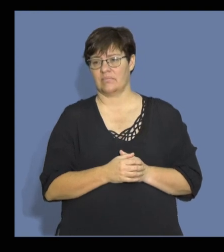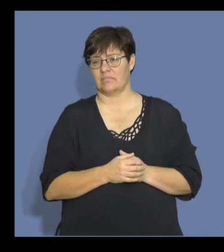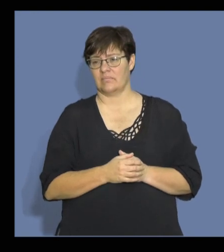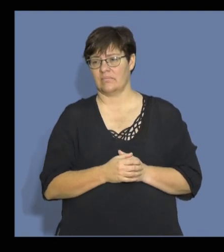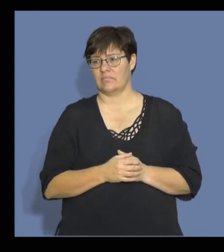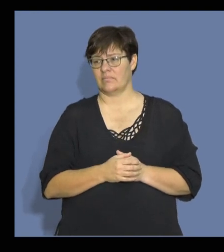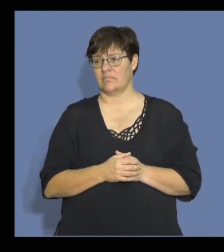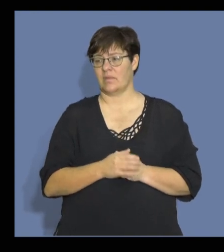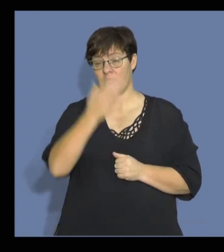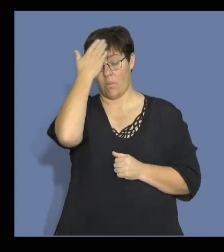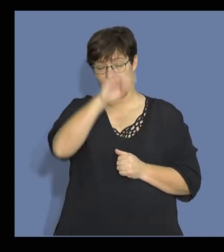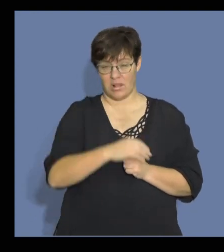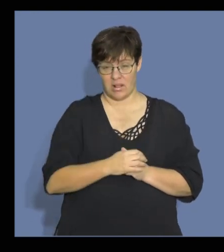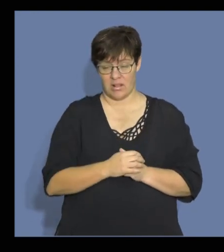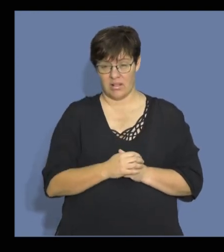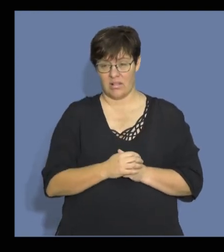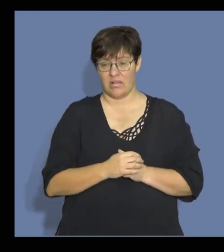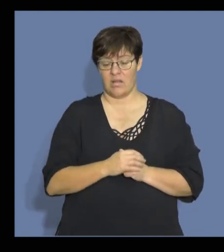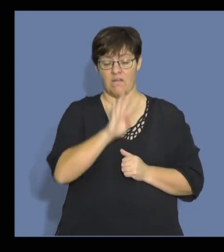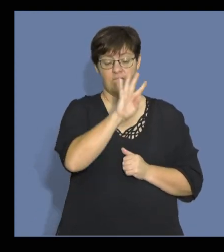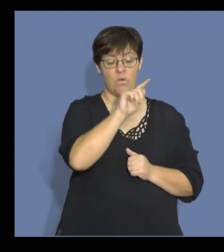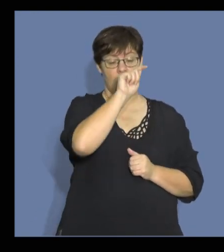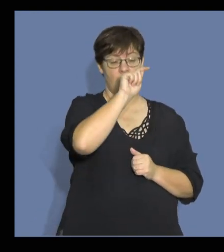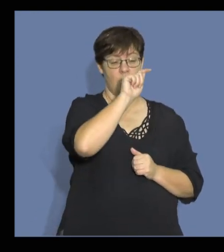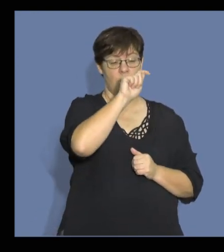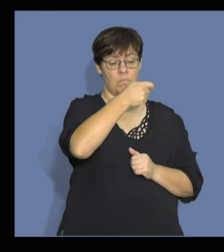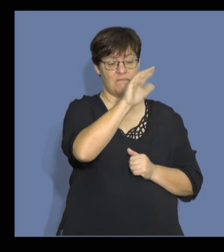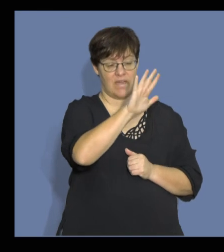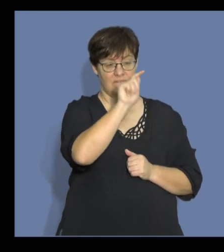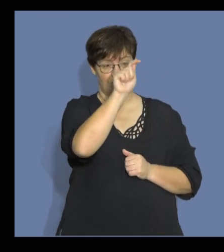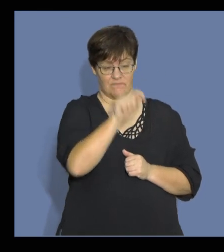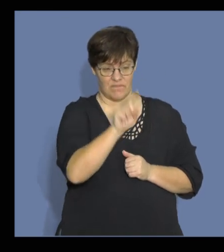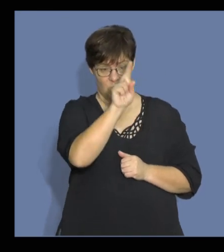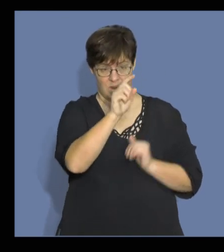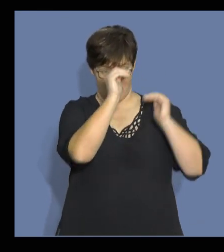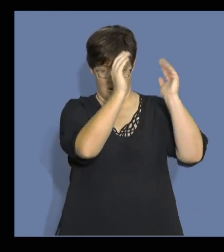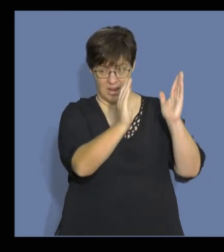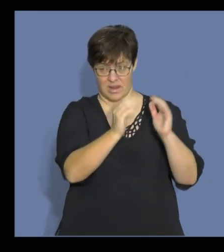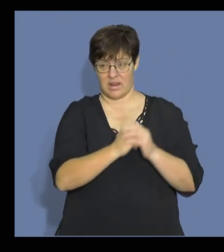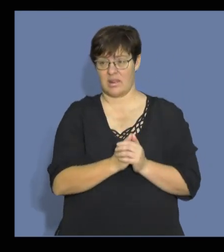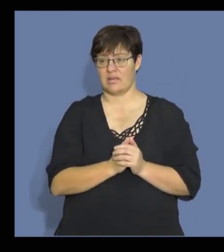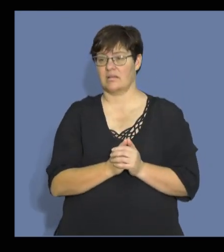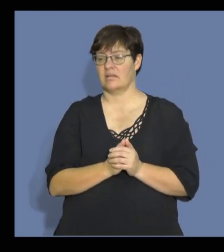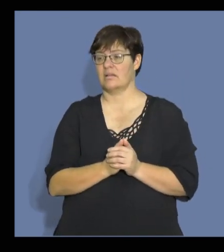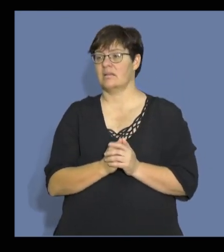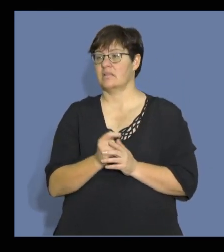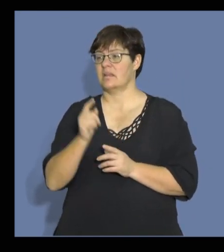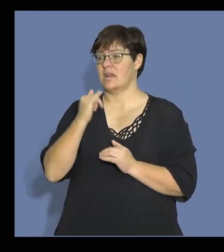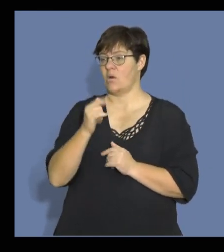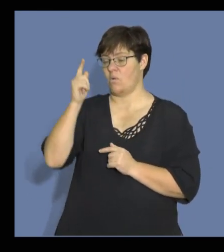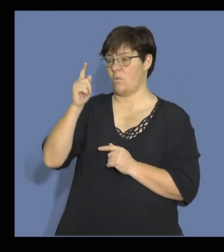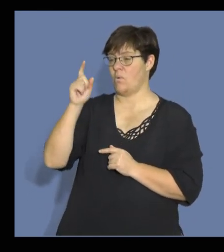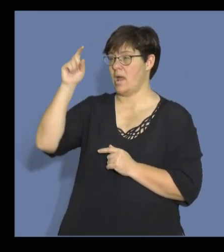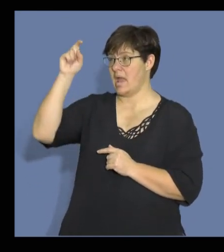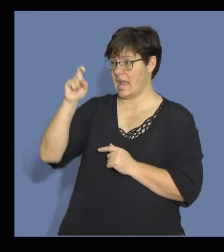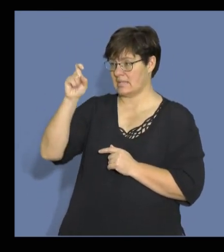Awesome. So I know that the answer is 4,5 and 1. I know that I'm going